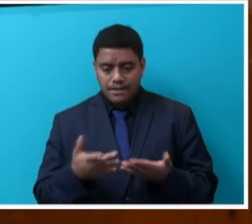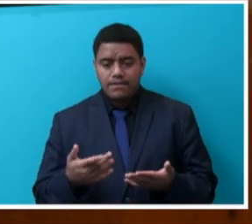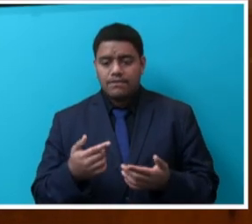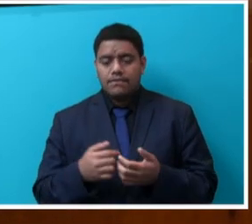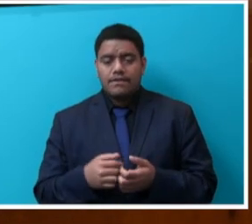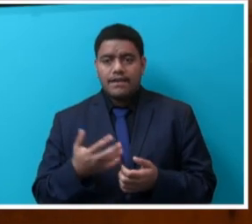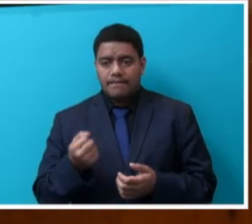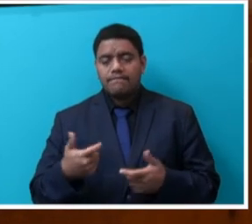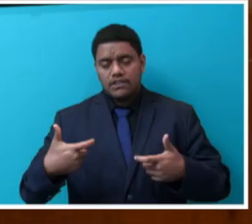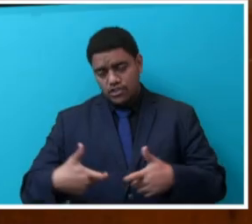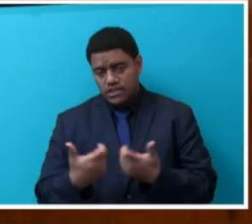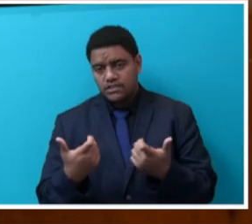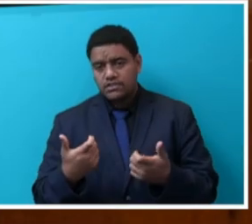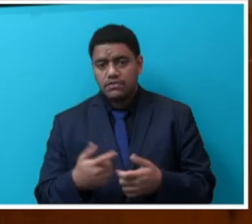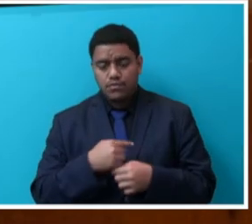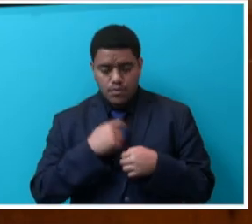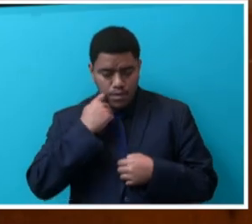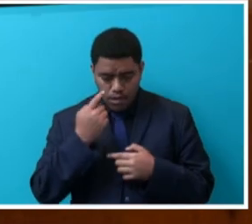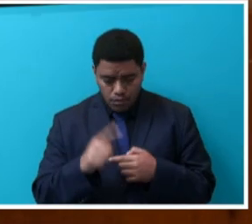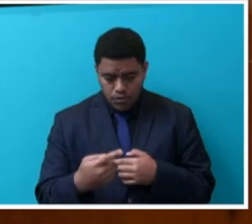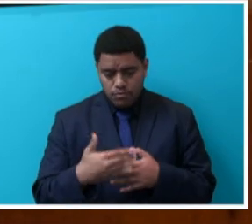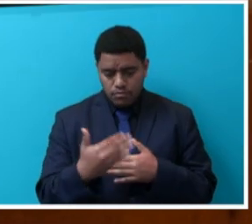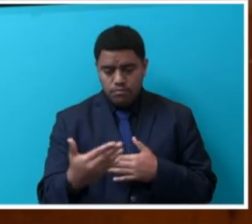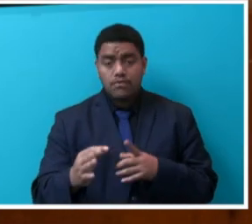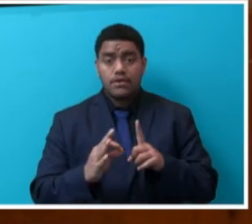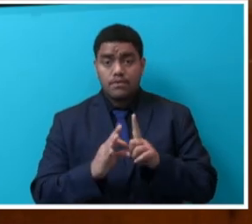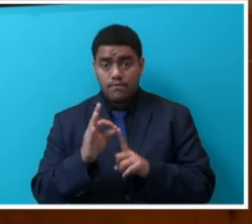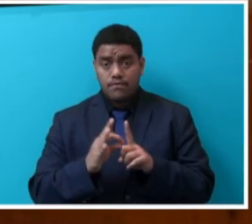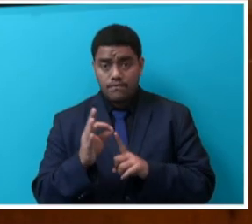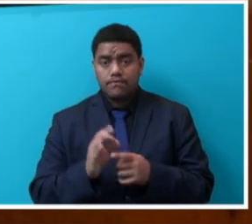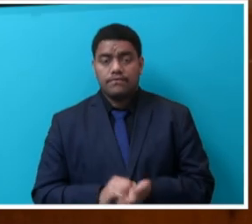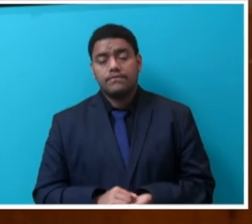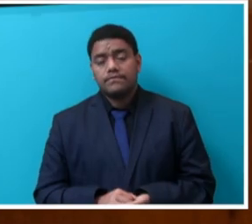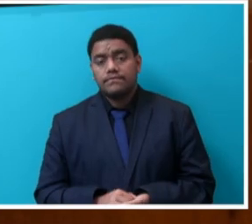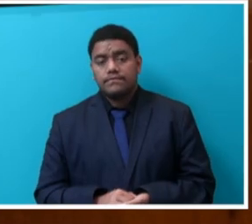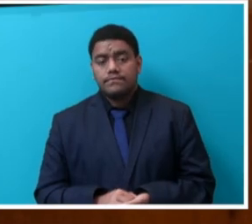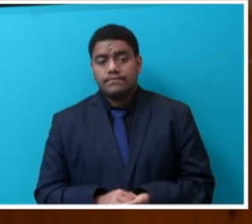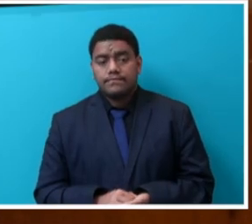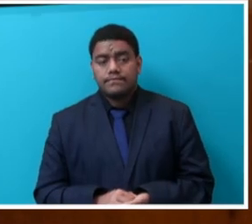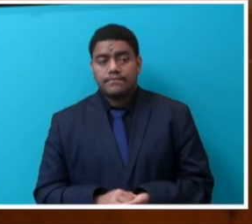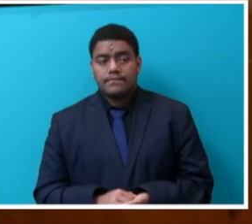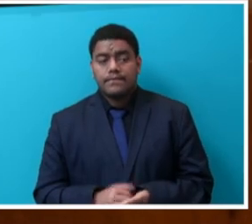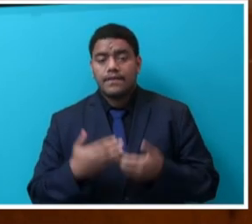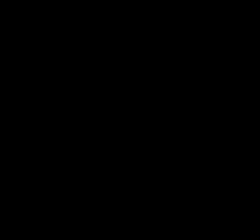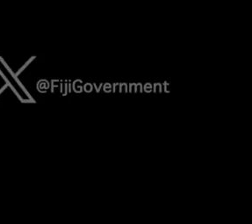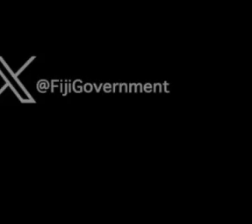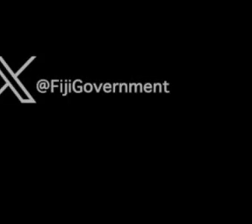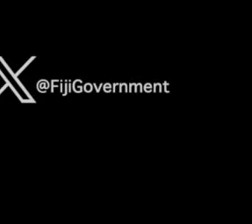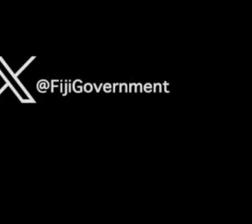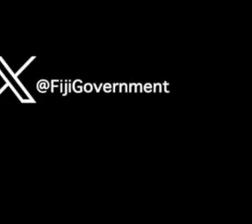been challenges, and we will continue to improve as the demand demands. Thank you, Mr. Speaker.